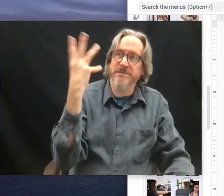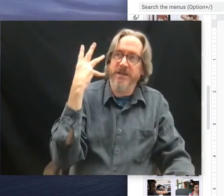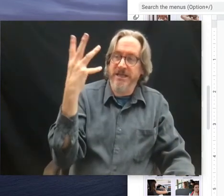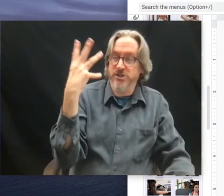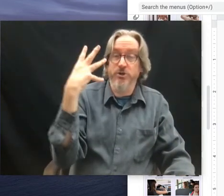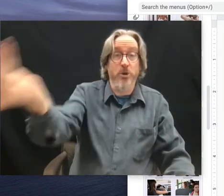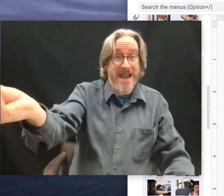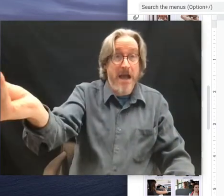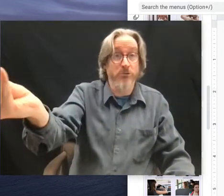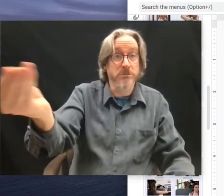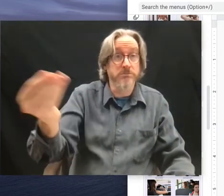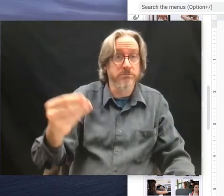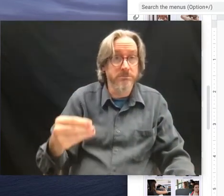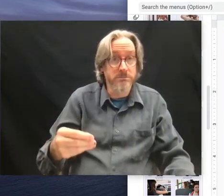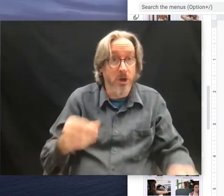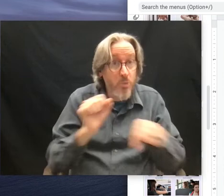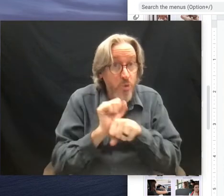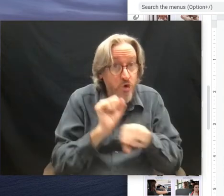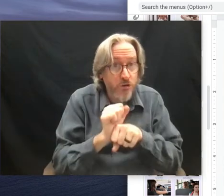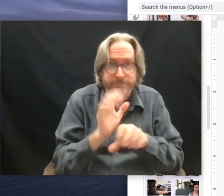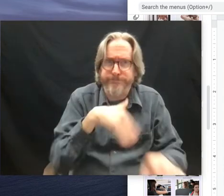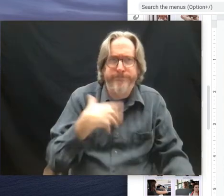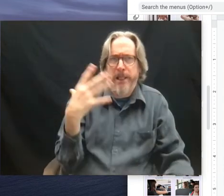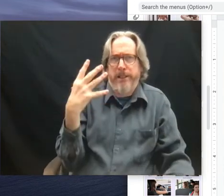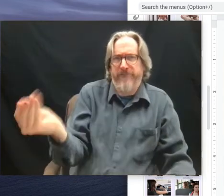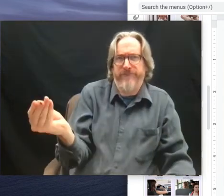This tends to be like, so you're going out.